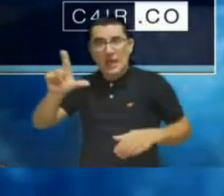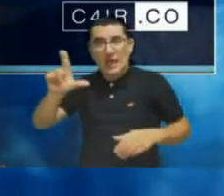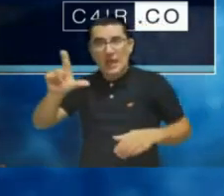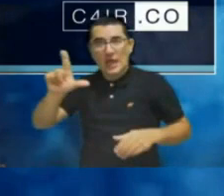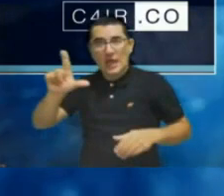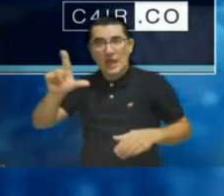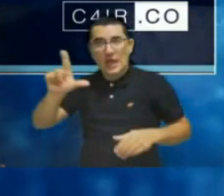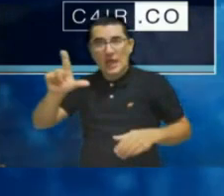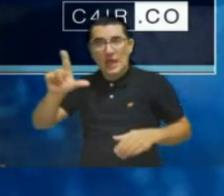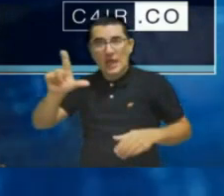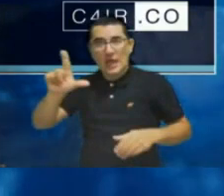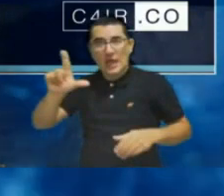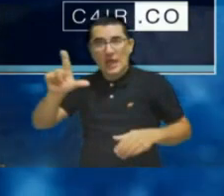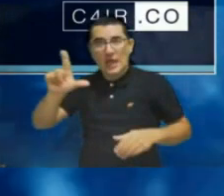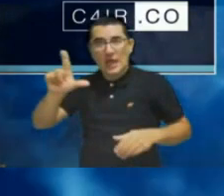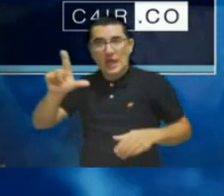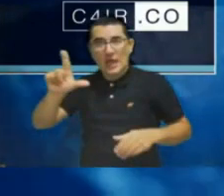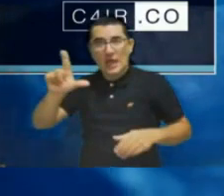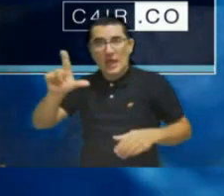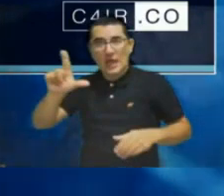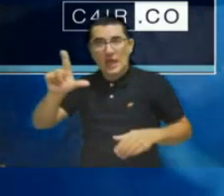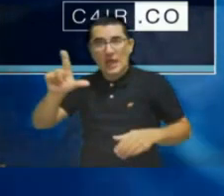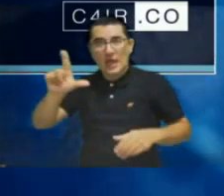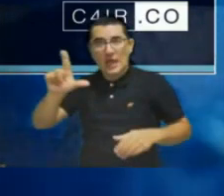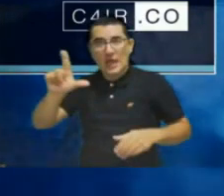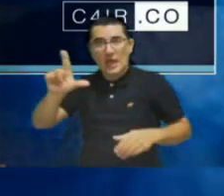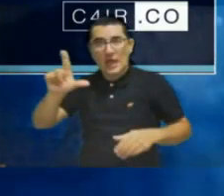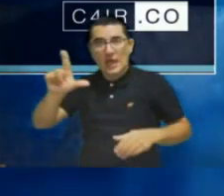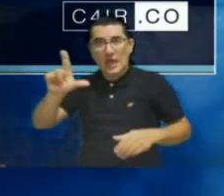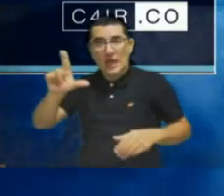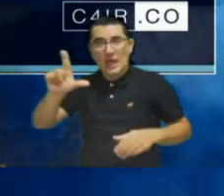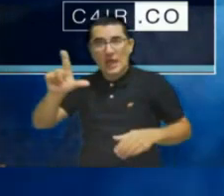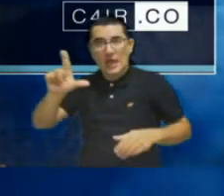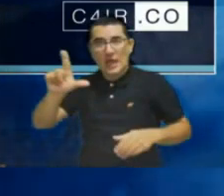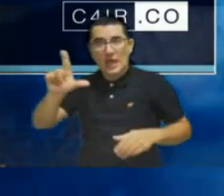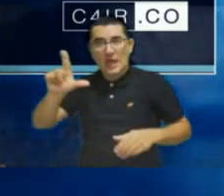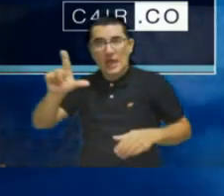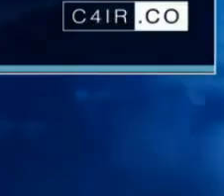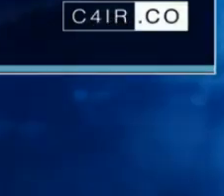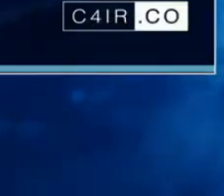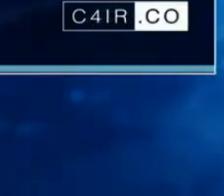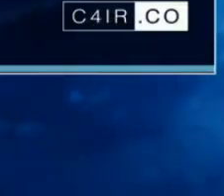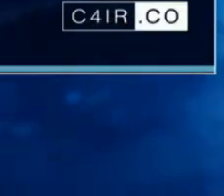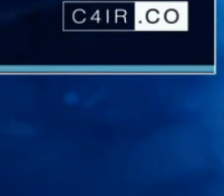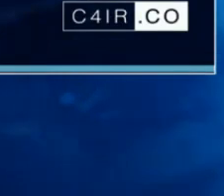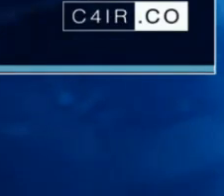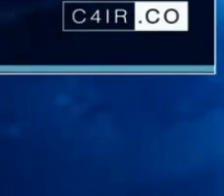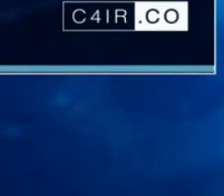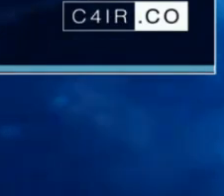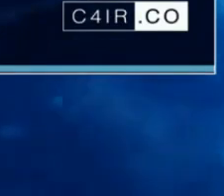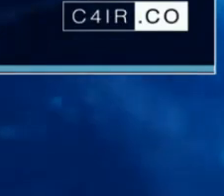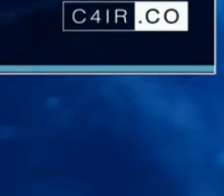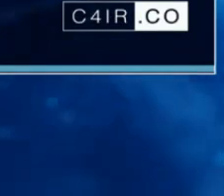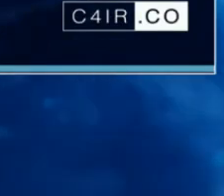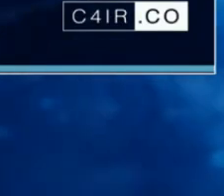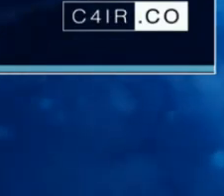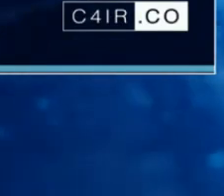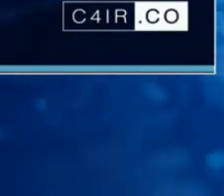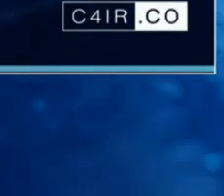to you a little bit more about that later on. But you're also talking about responsible policies, about the